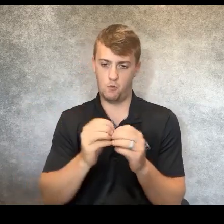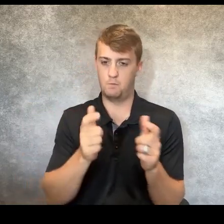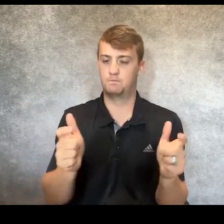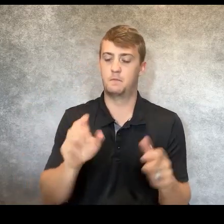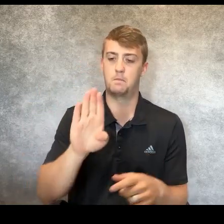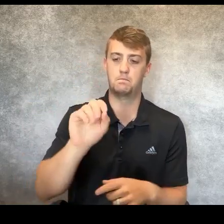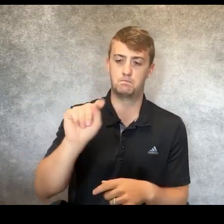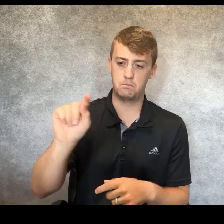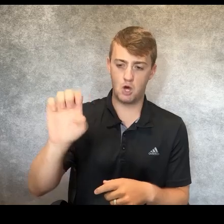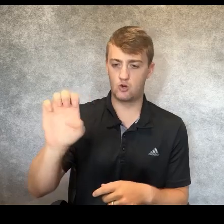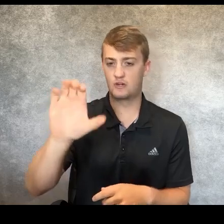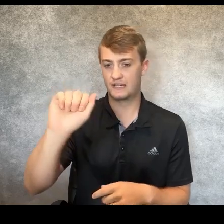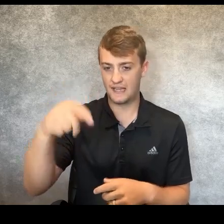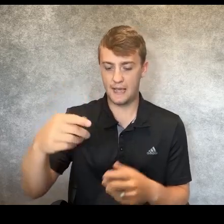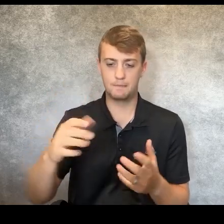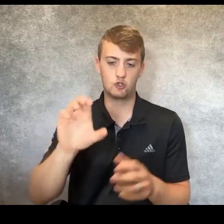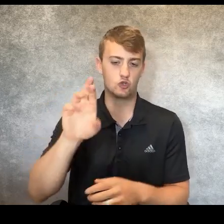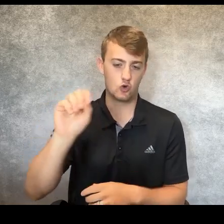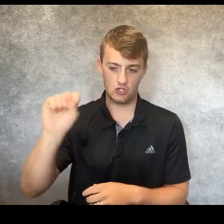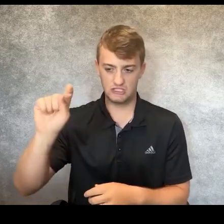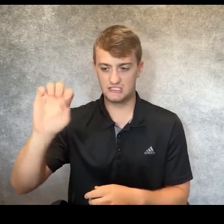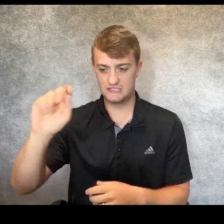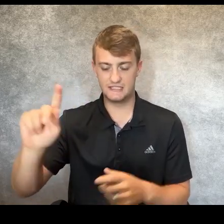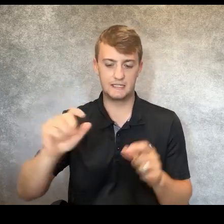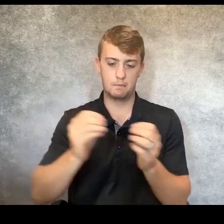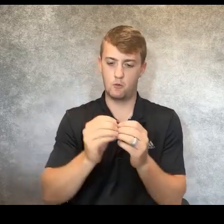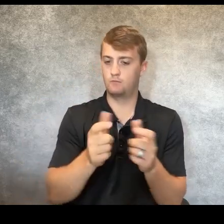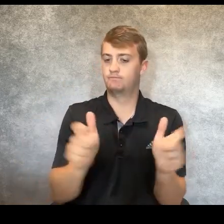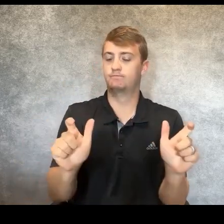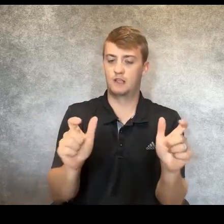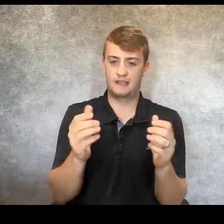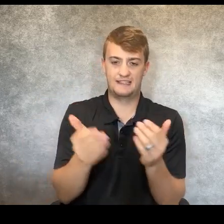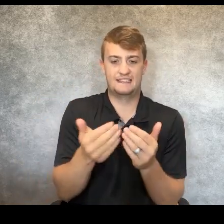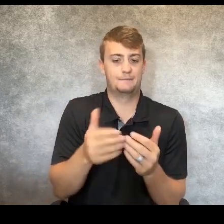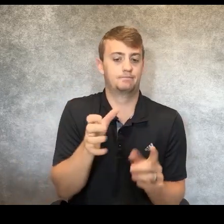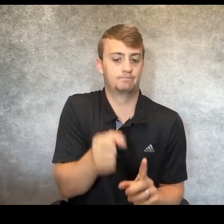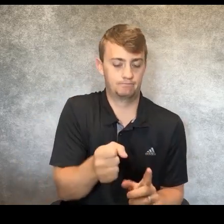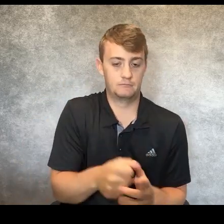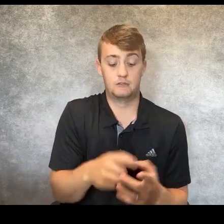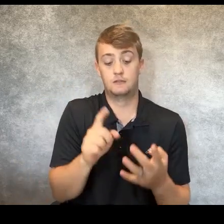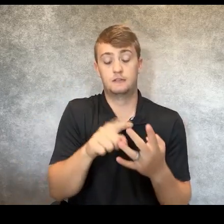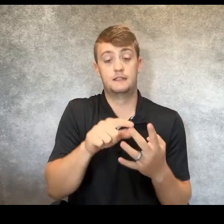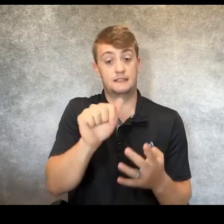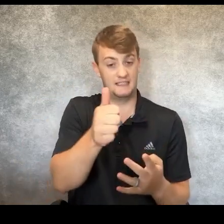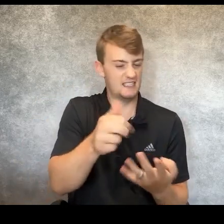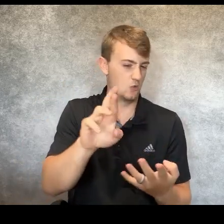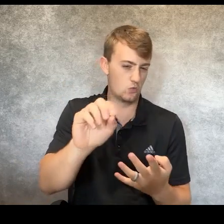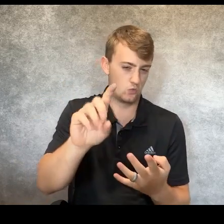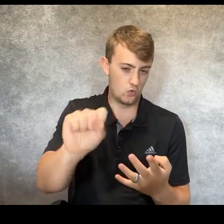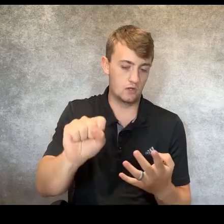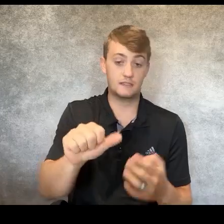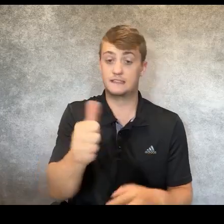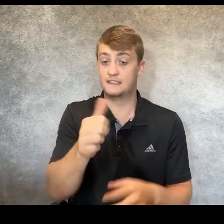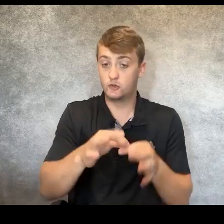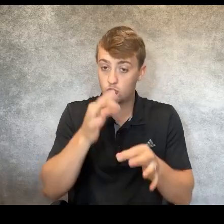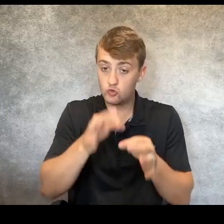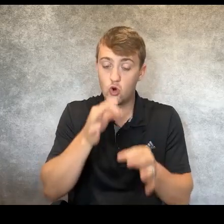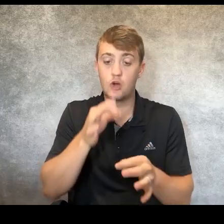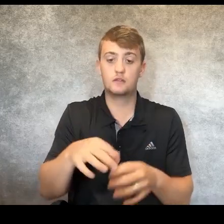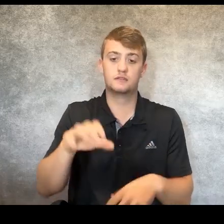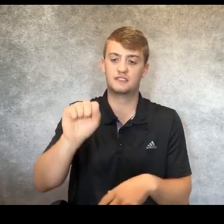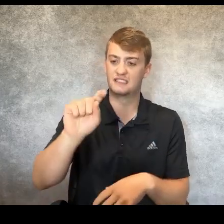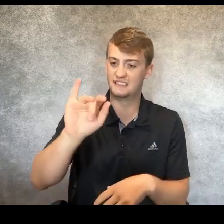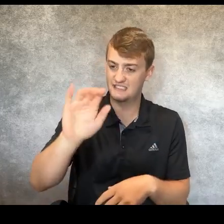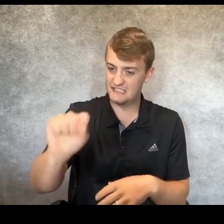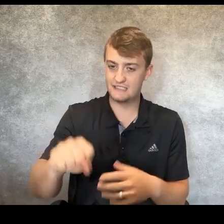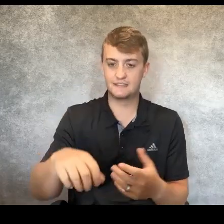caps, pom-poms, or craft sticks for easier grasping. For tens or rods, bundle tin straws, craft sticks, or